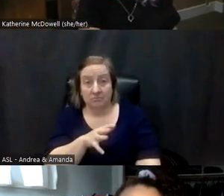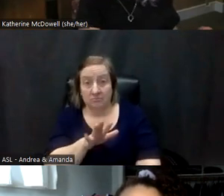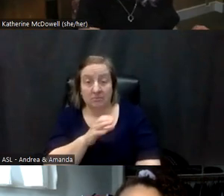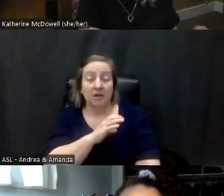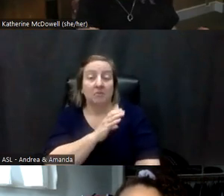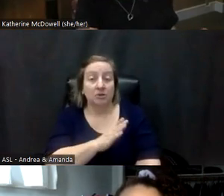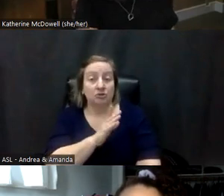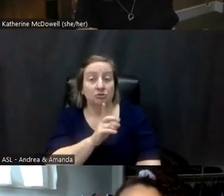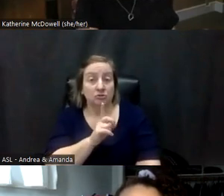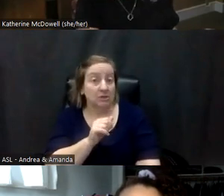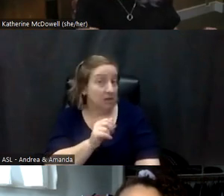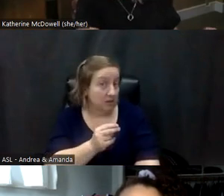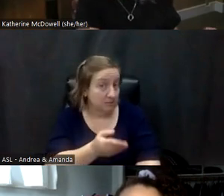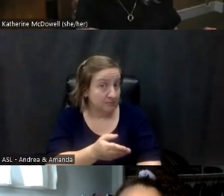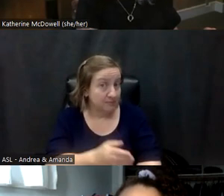Commissioner Dan?